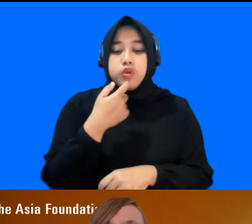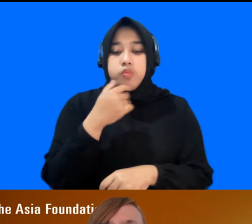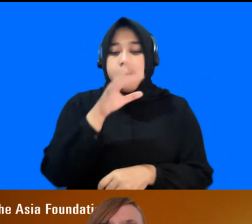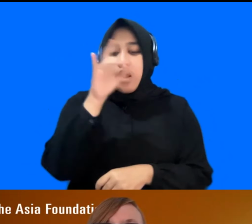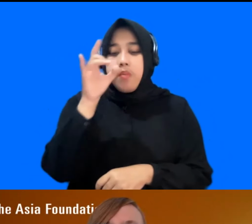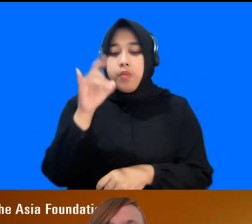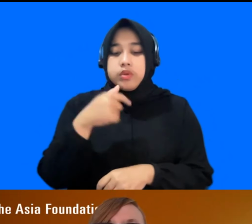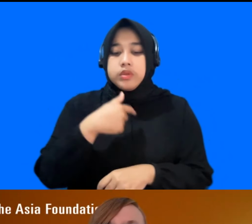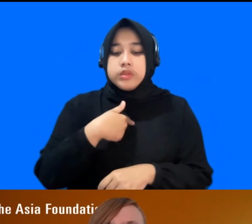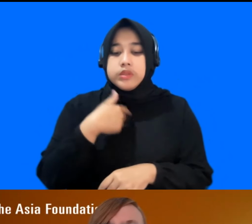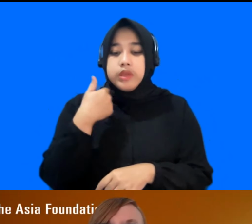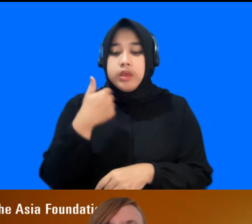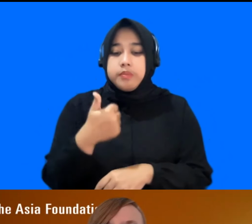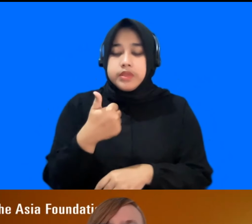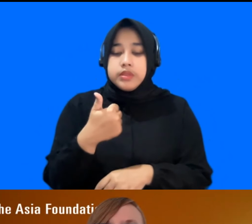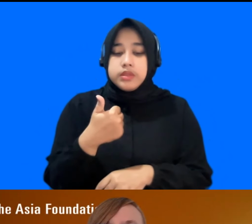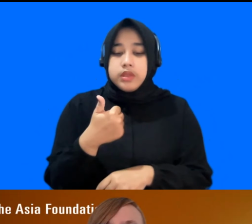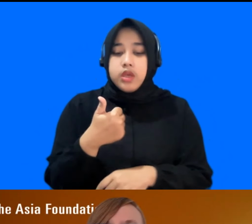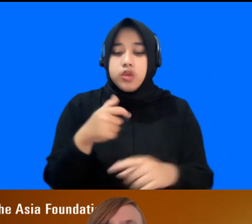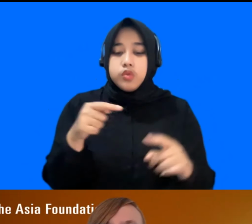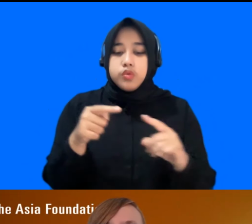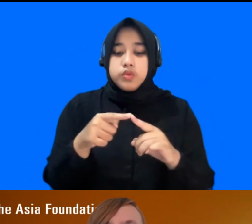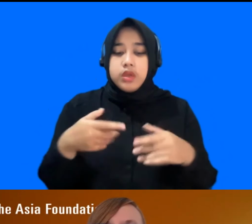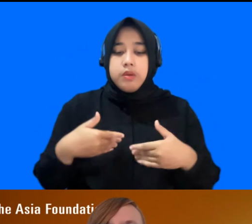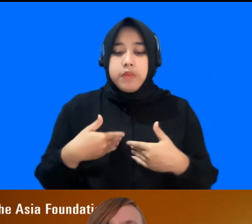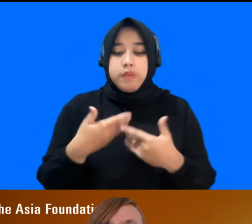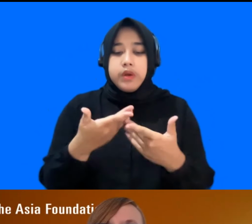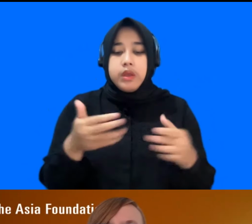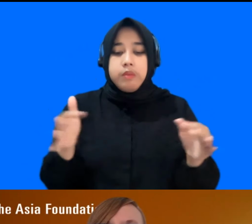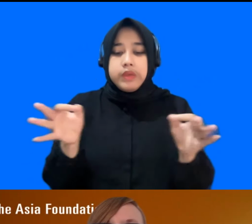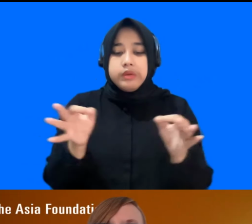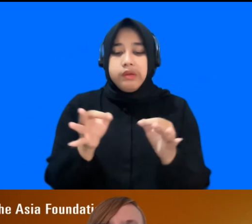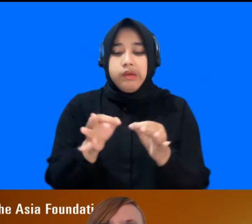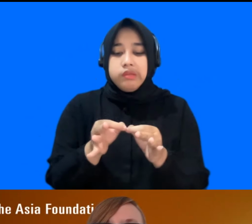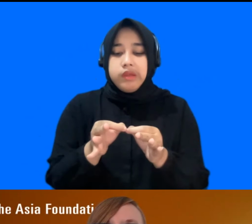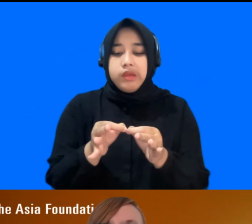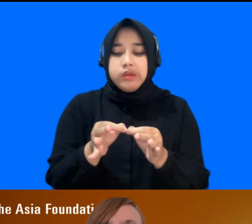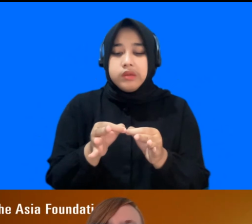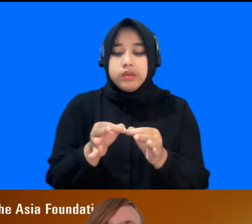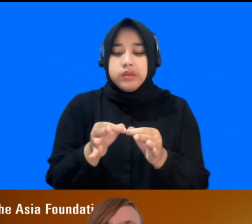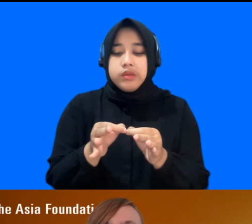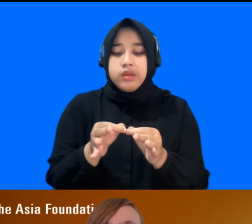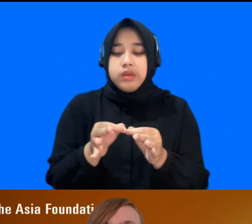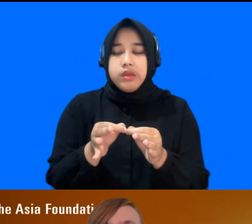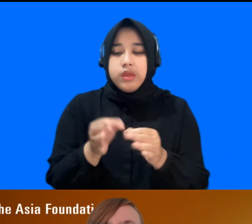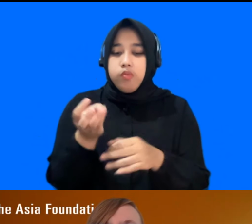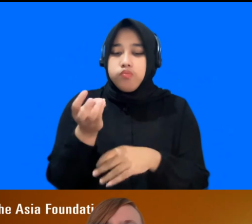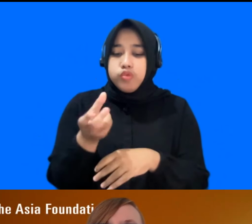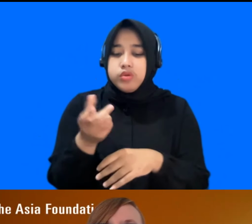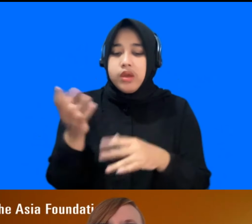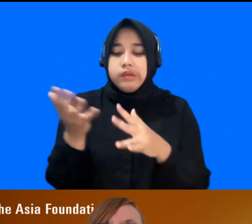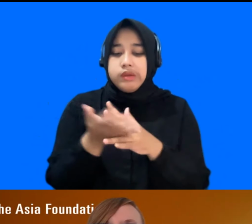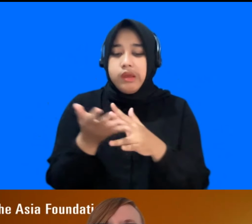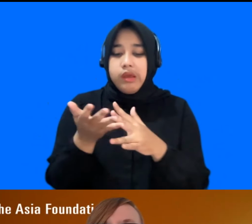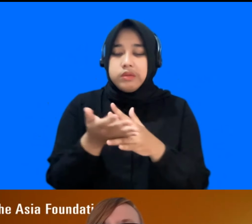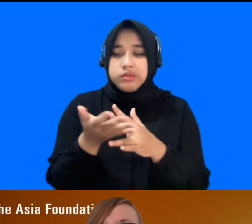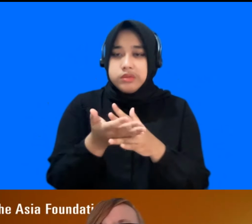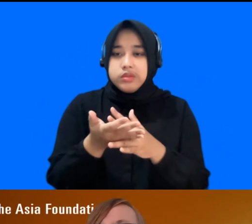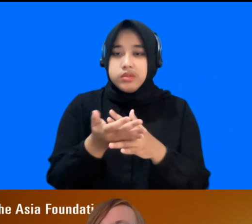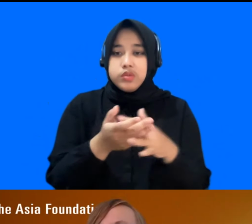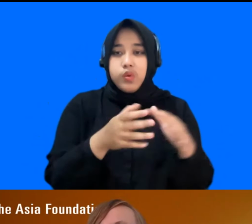or human-centered design approaches. Like for the card kit, we initially had